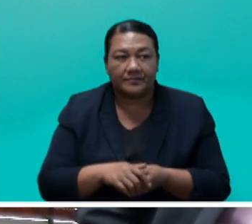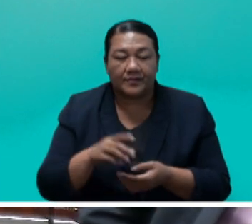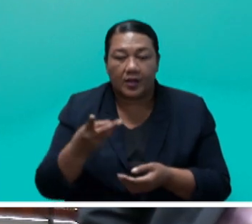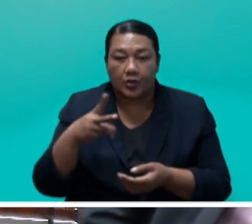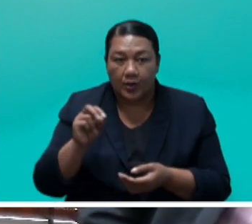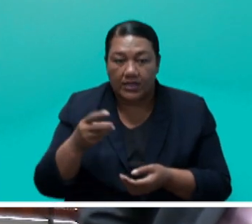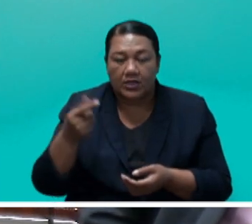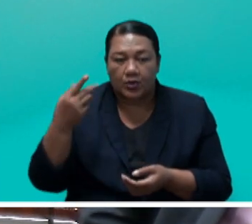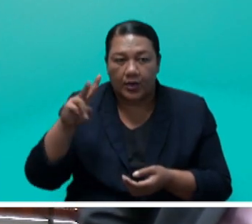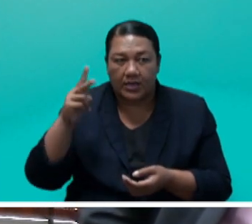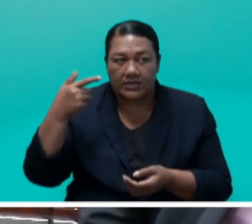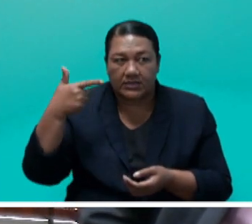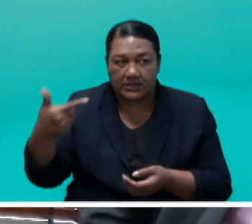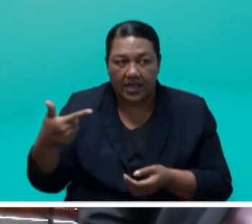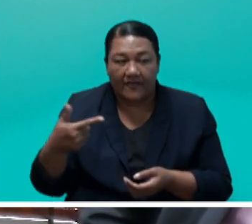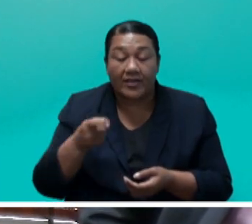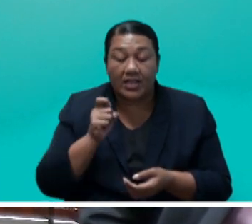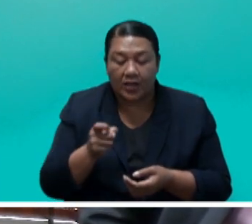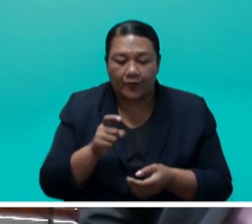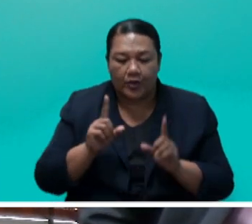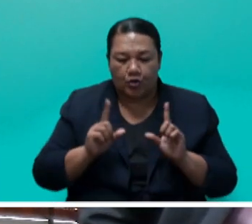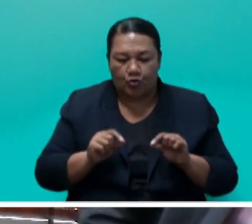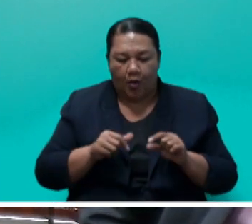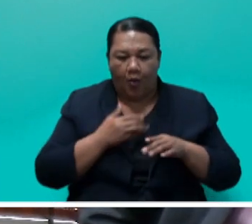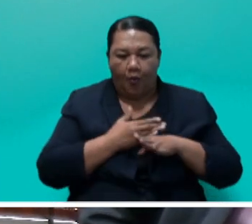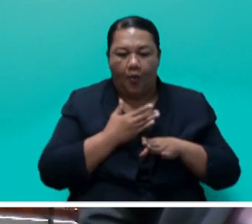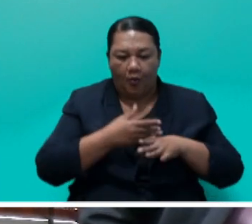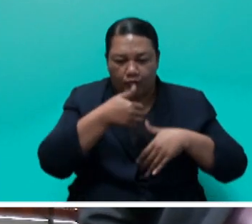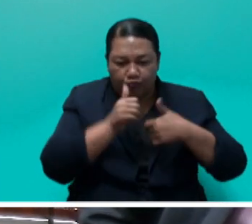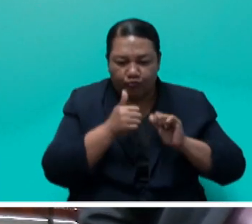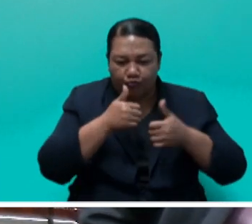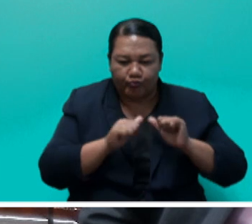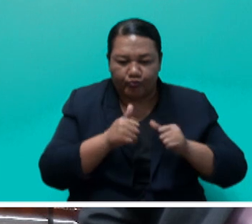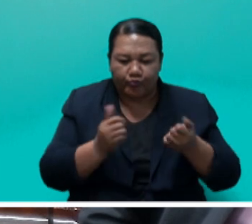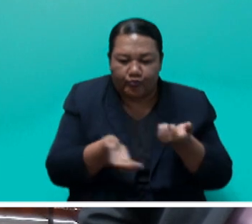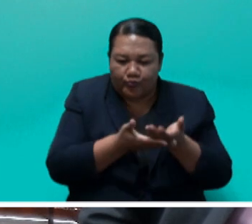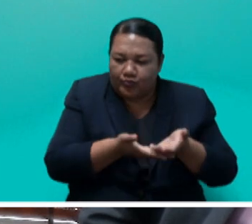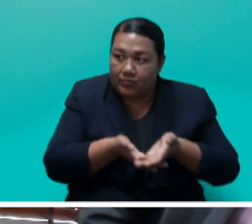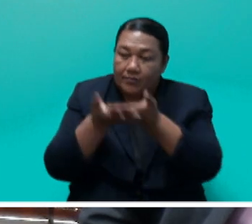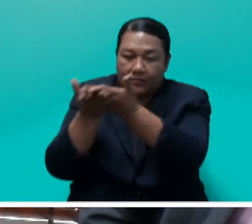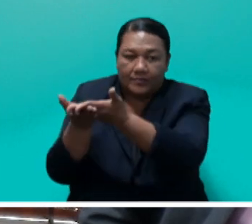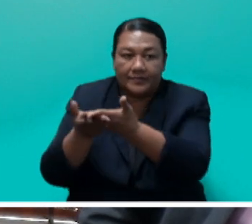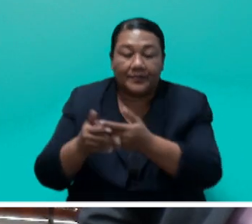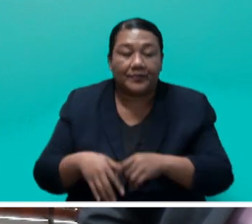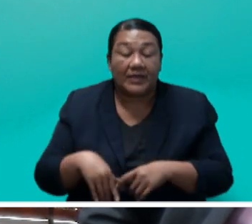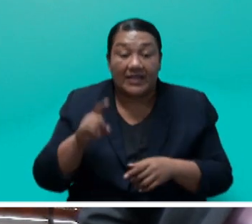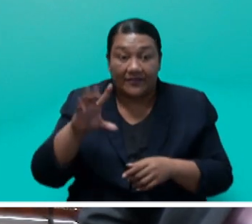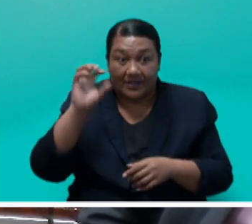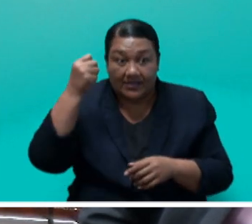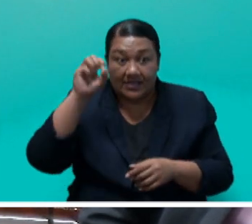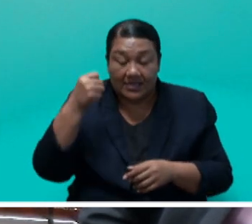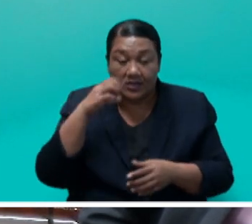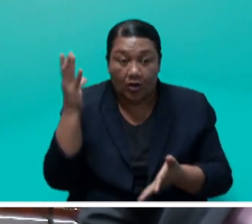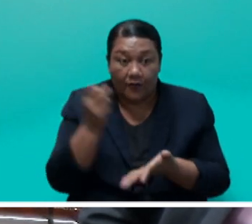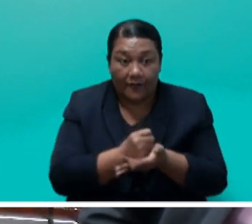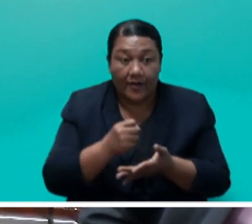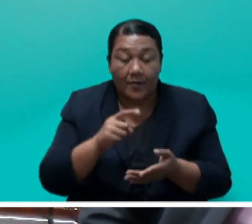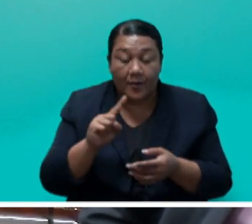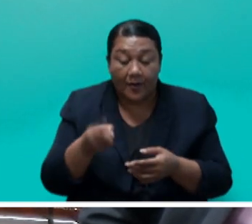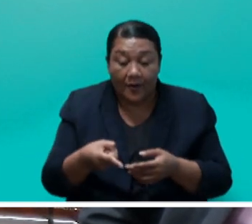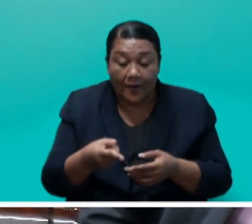2027, if we do our homework and also push for this. If our negotiators are successful in confirming the basket of measures